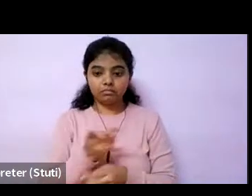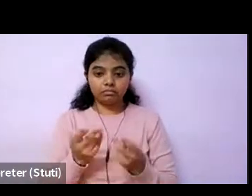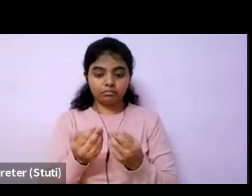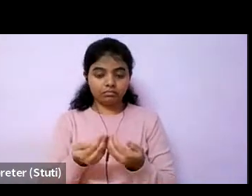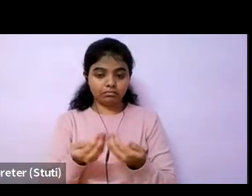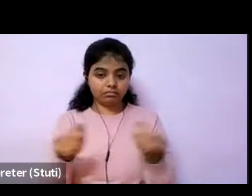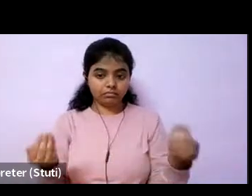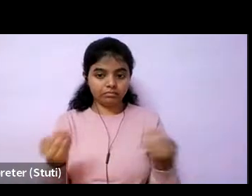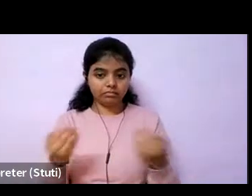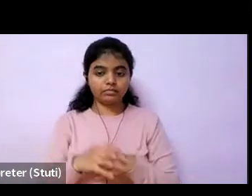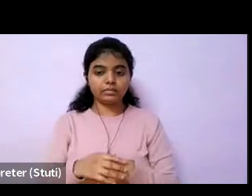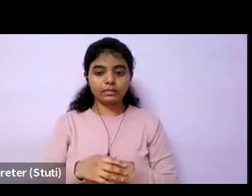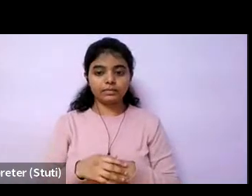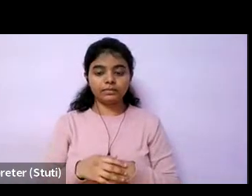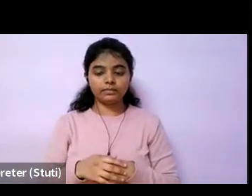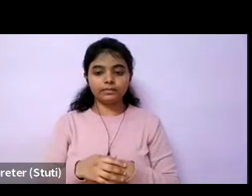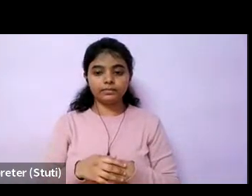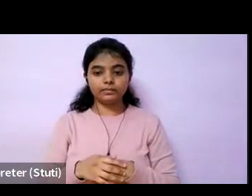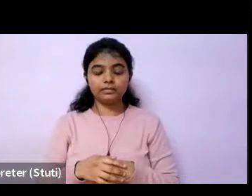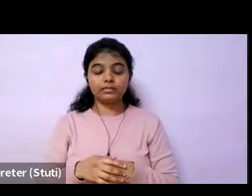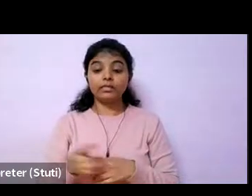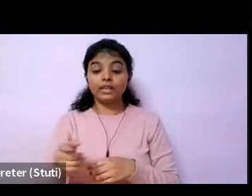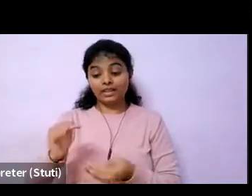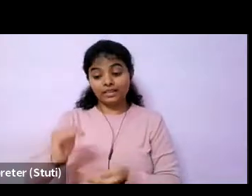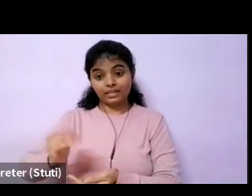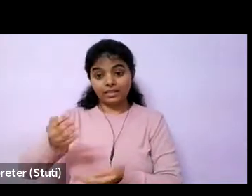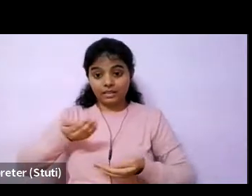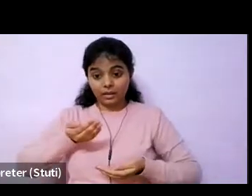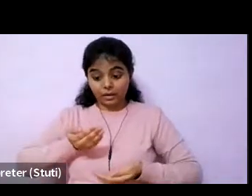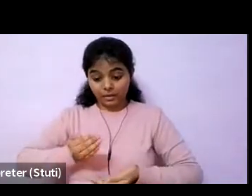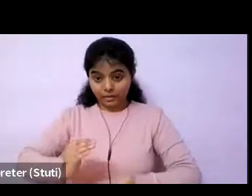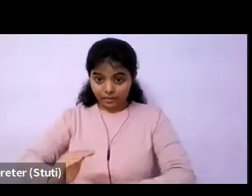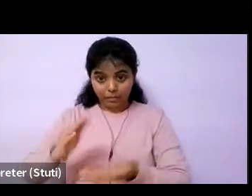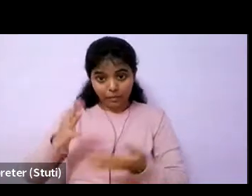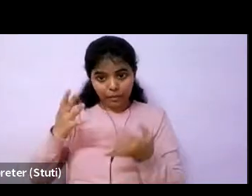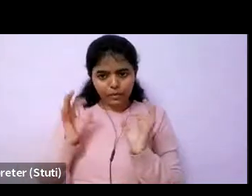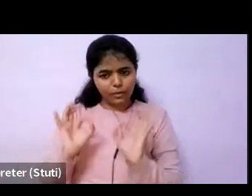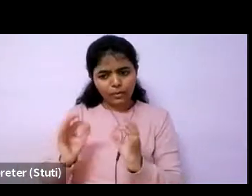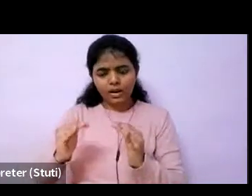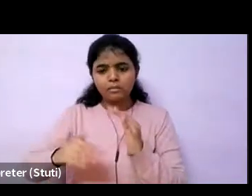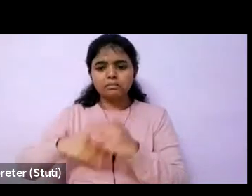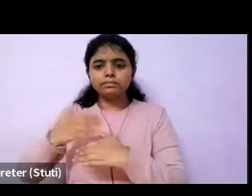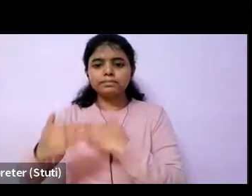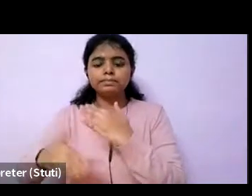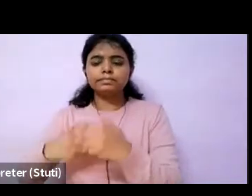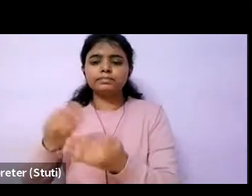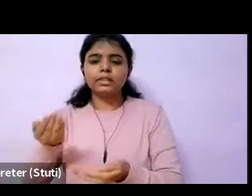child who had acquired the disability at a later point, I think